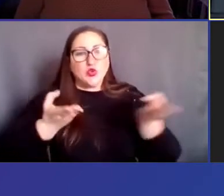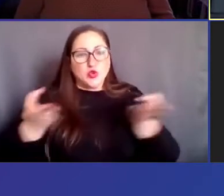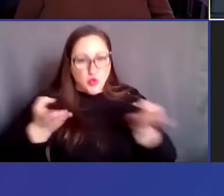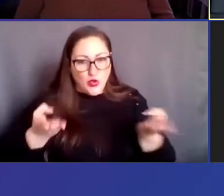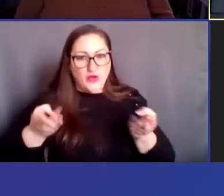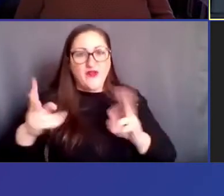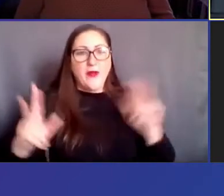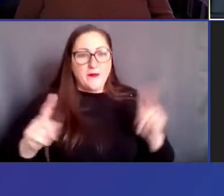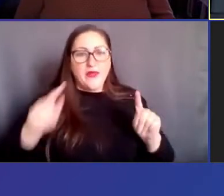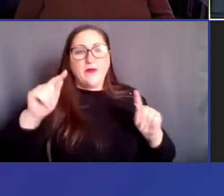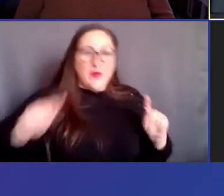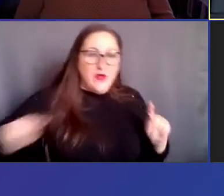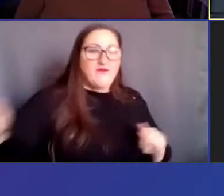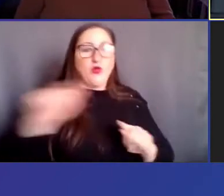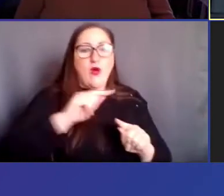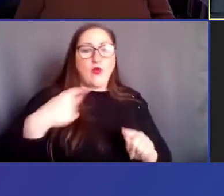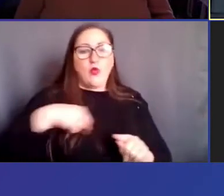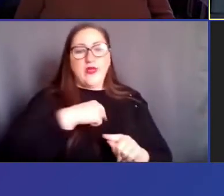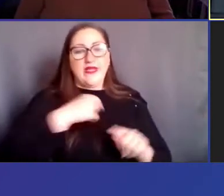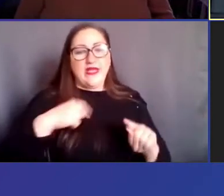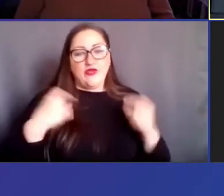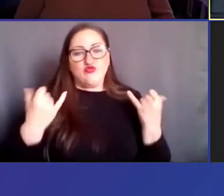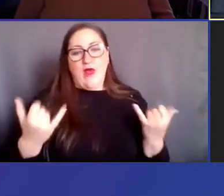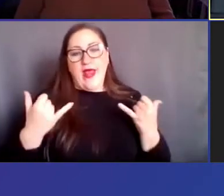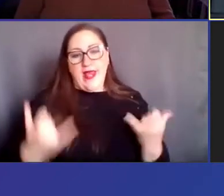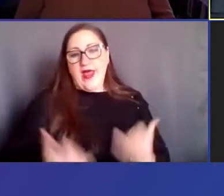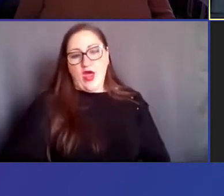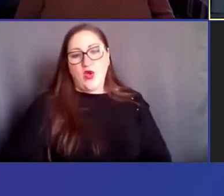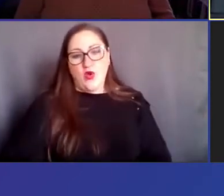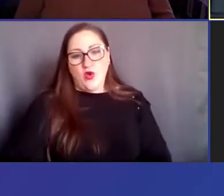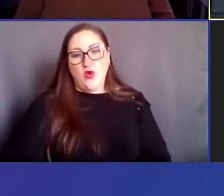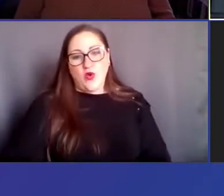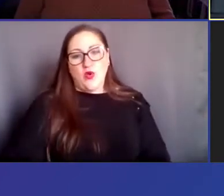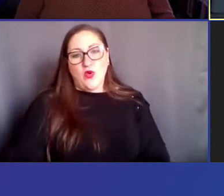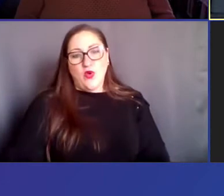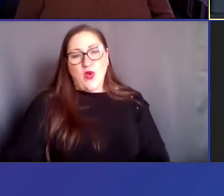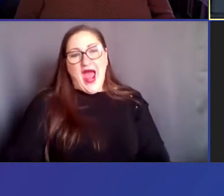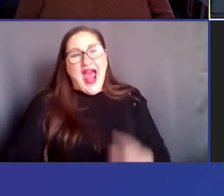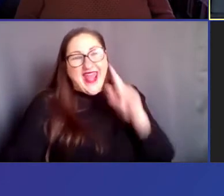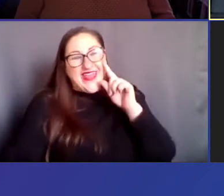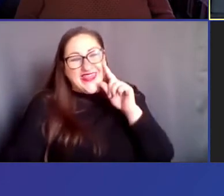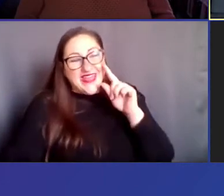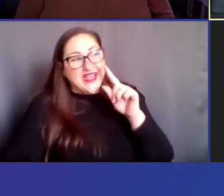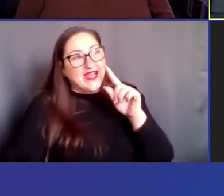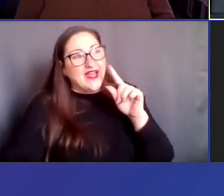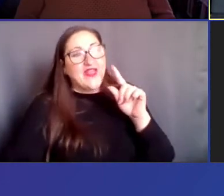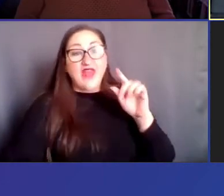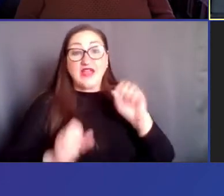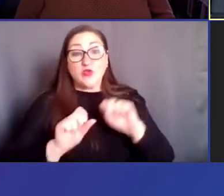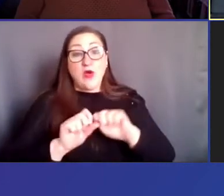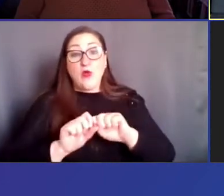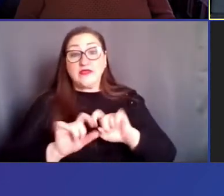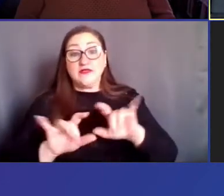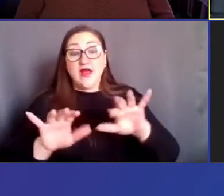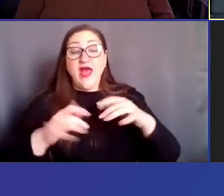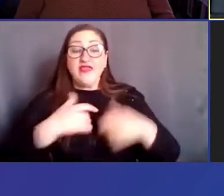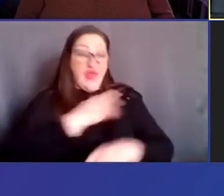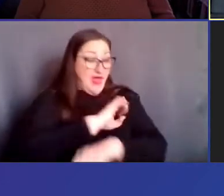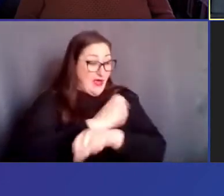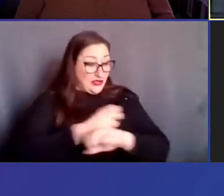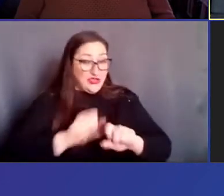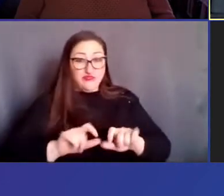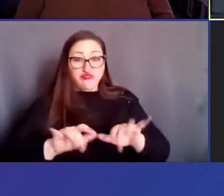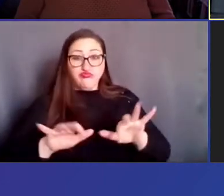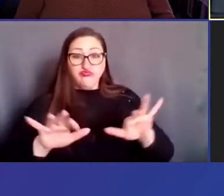And that's really what ended up, I think, that's what ended up going out into the world. That's what ended up building the collective